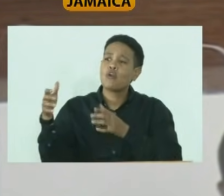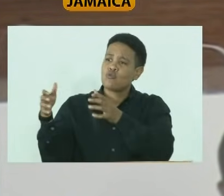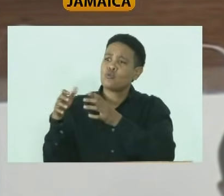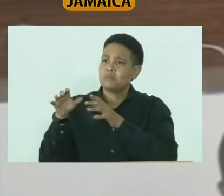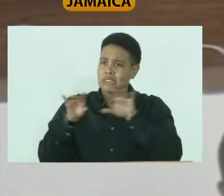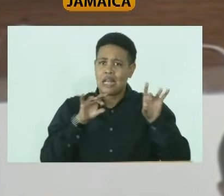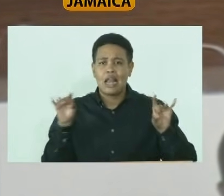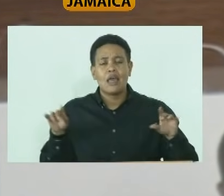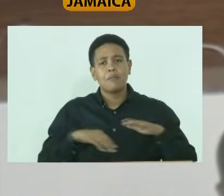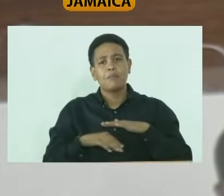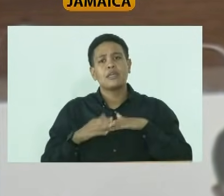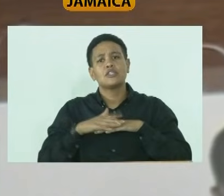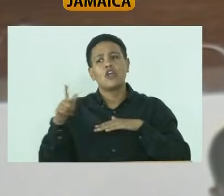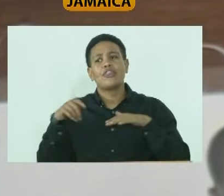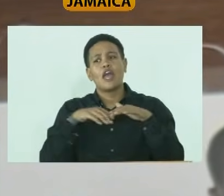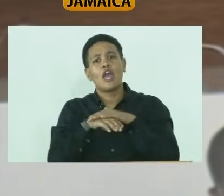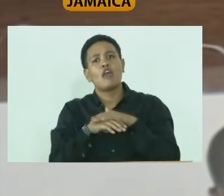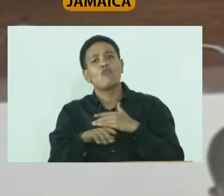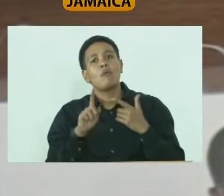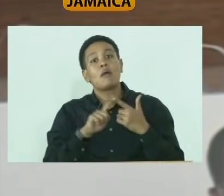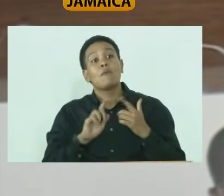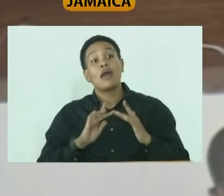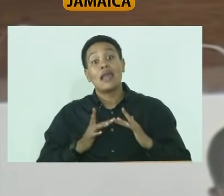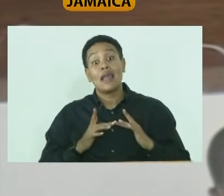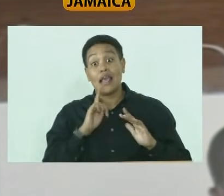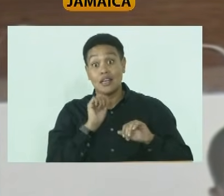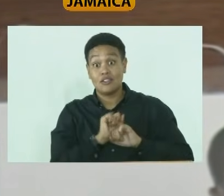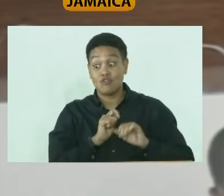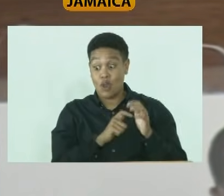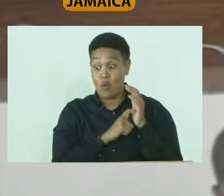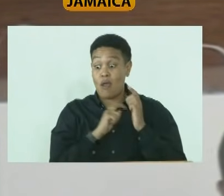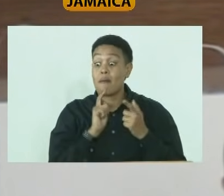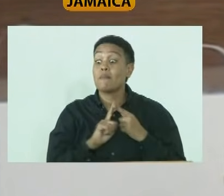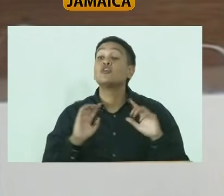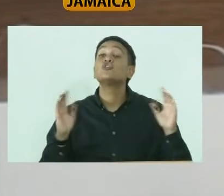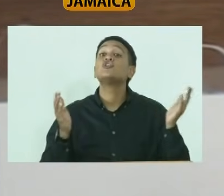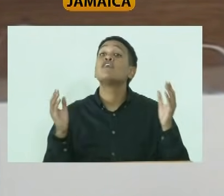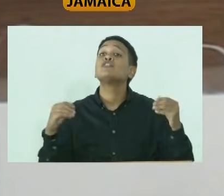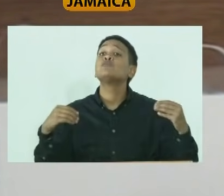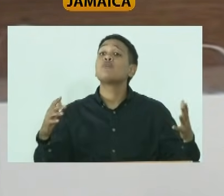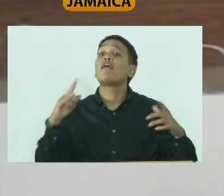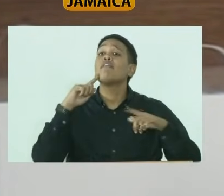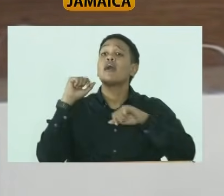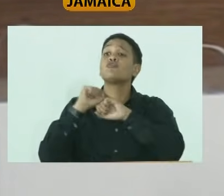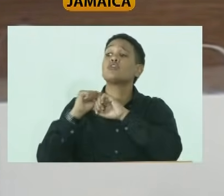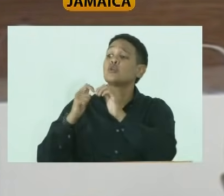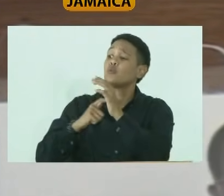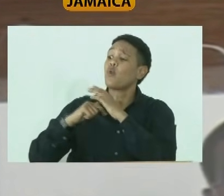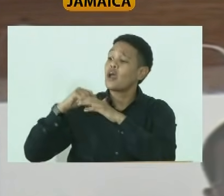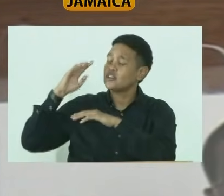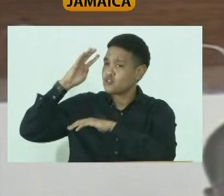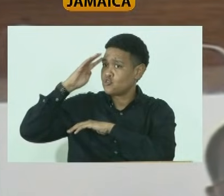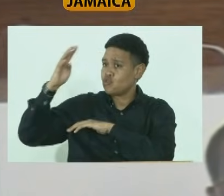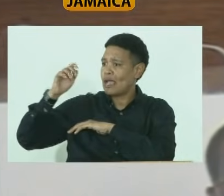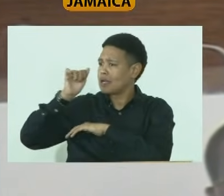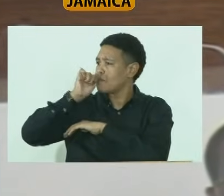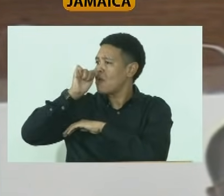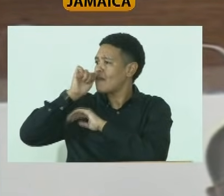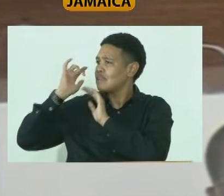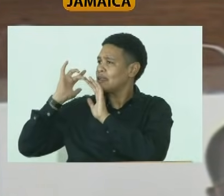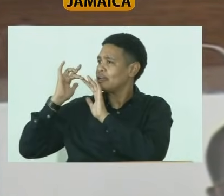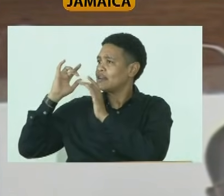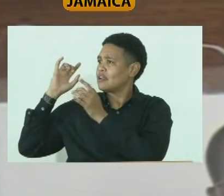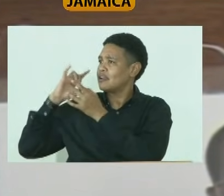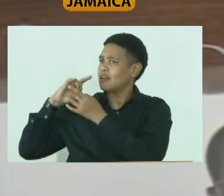their enrollment and bandwidth requirement, and service providers are required to create a private data network